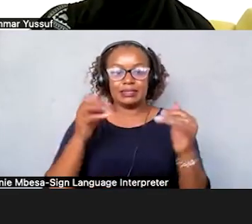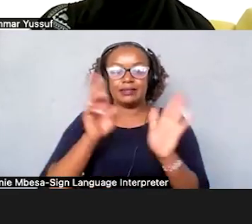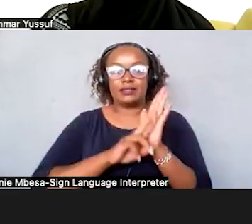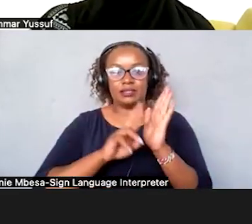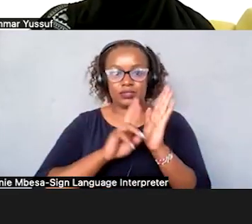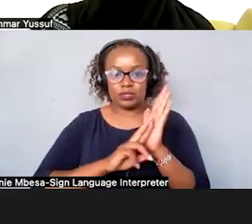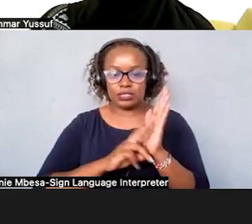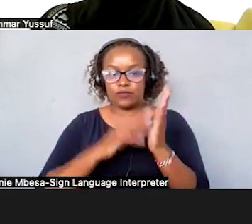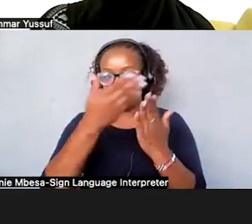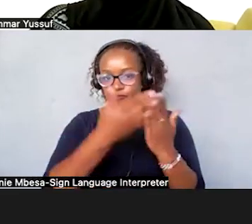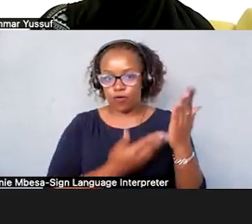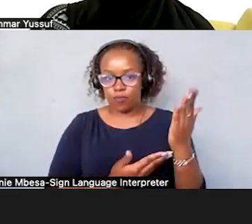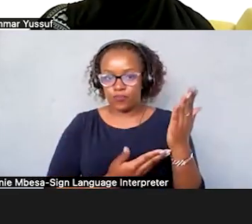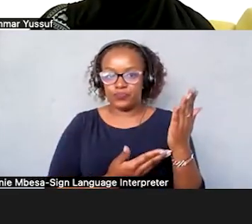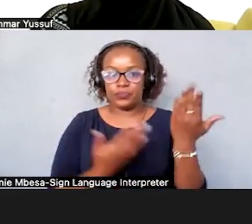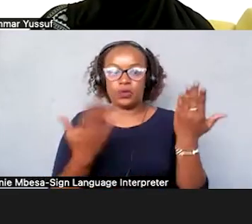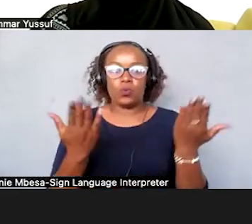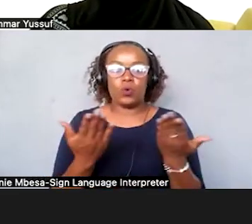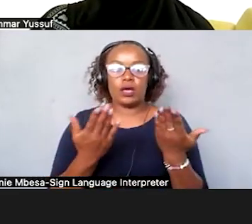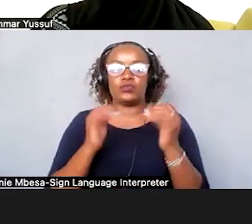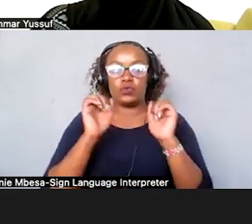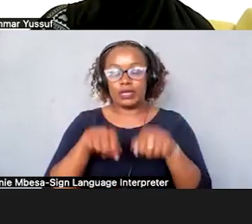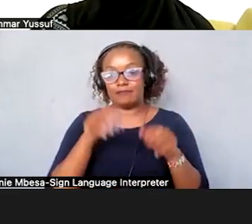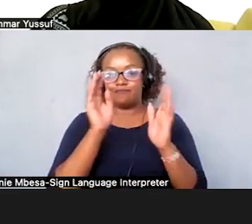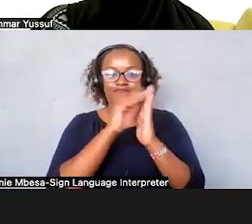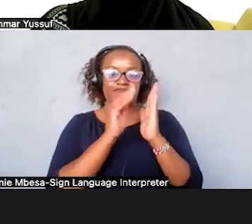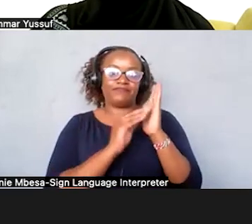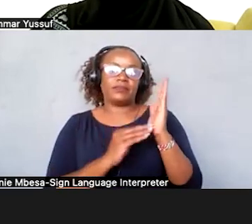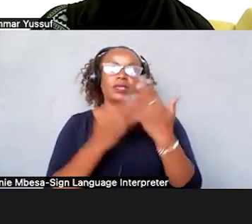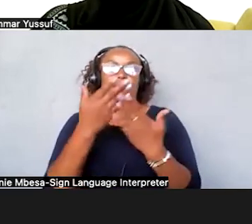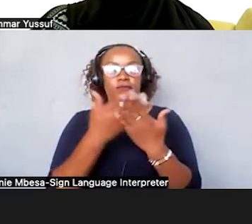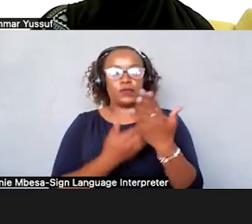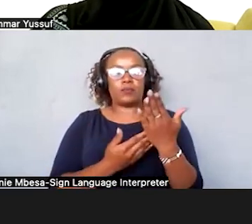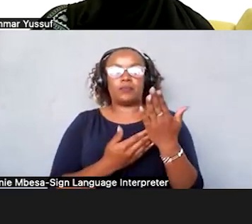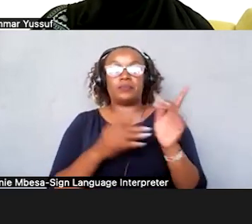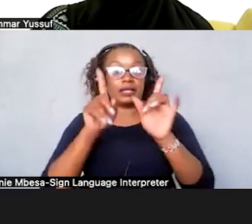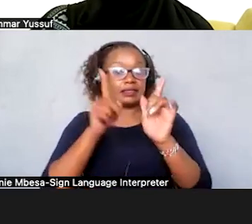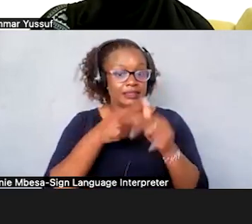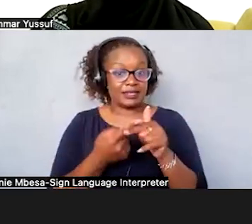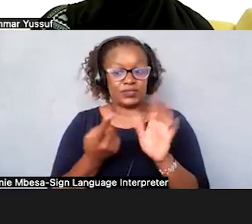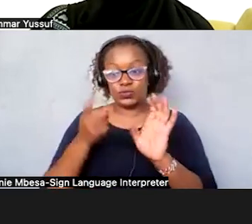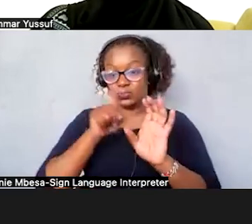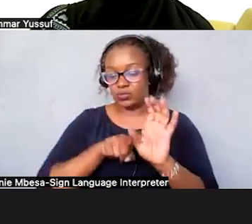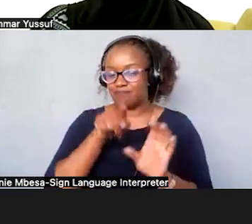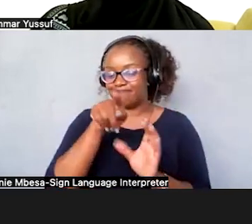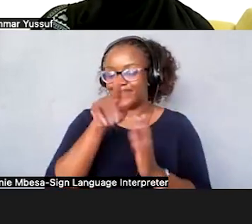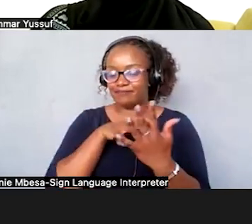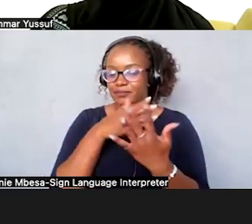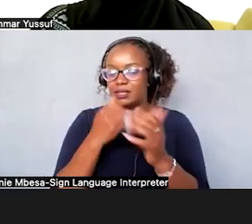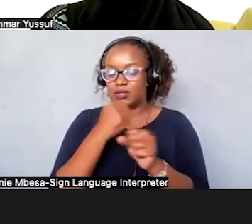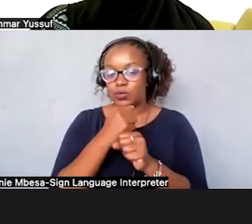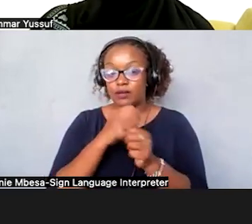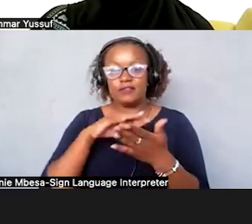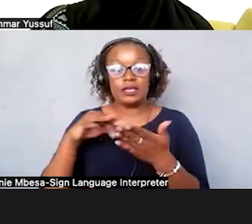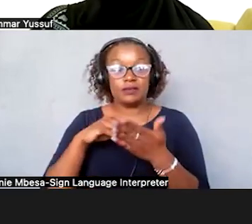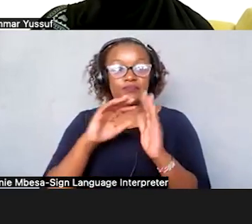you can fill the form and then you join the network. So there's no fee, there's nothing, and the network is open